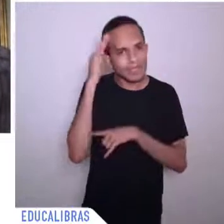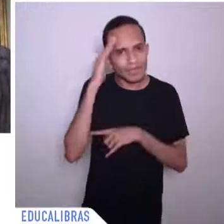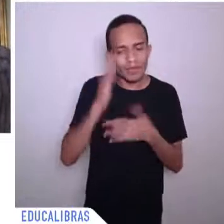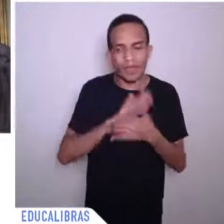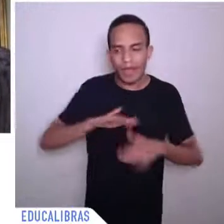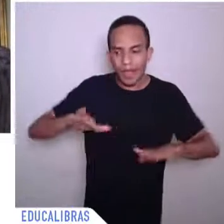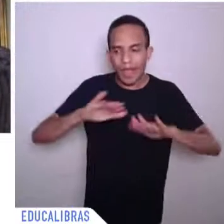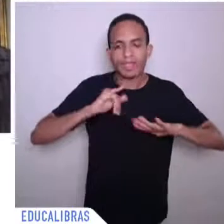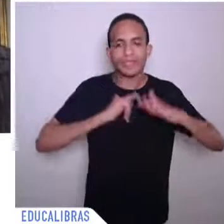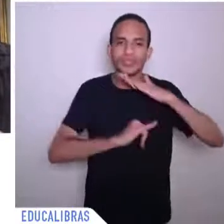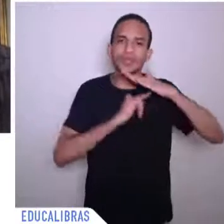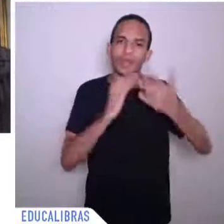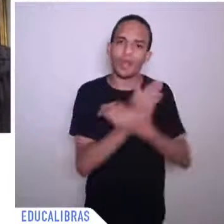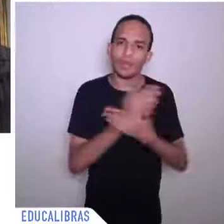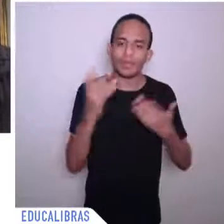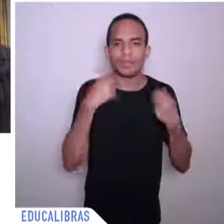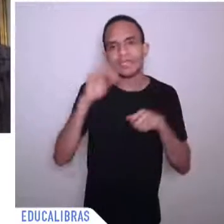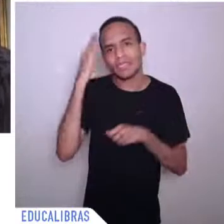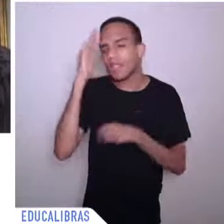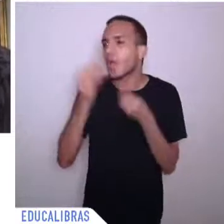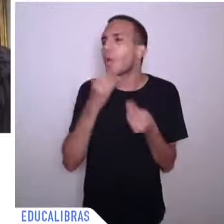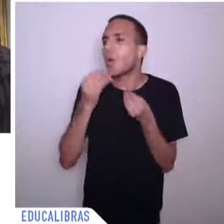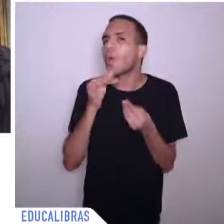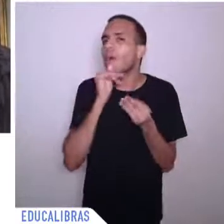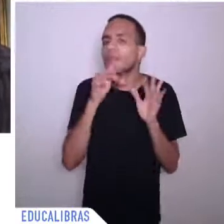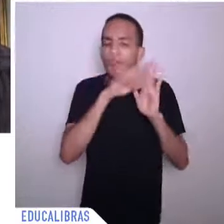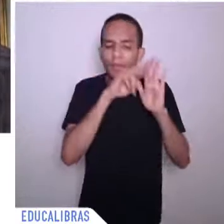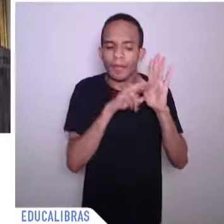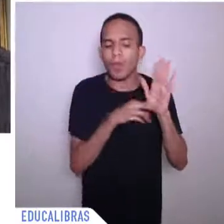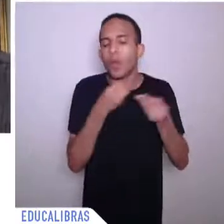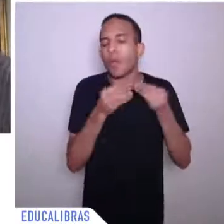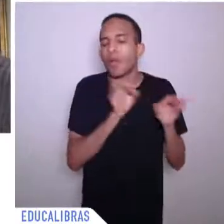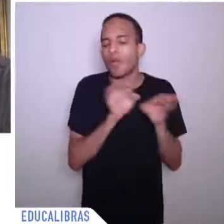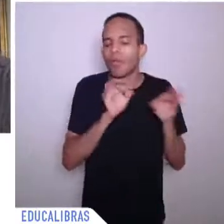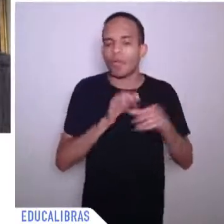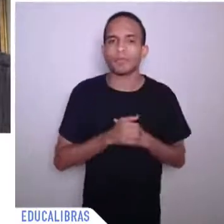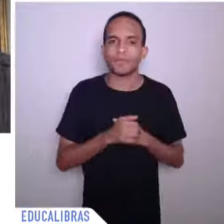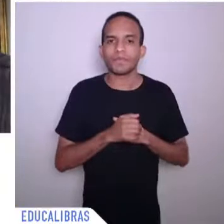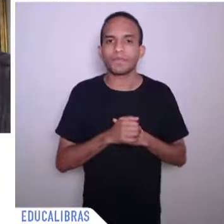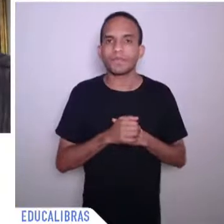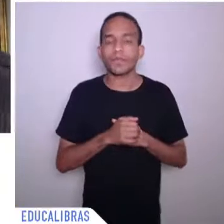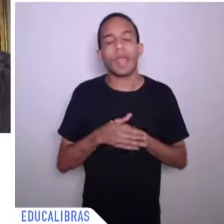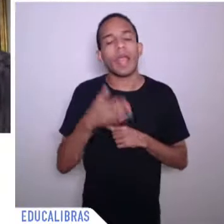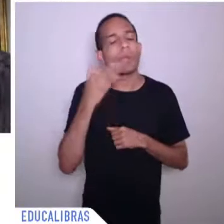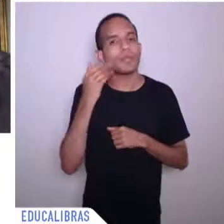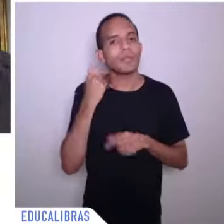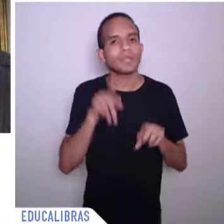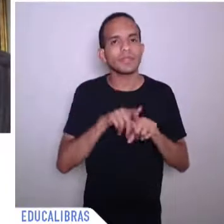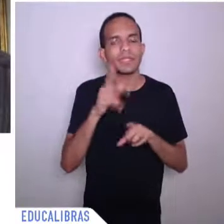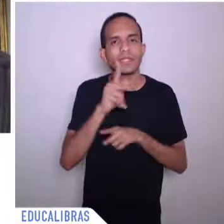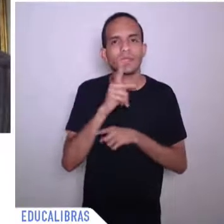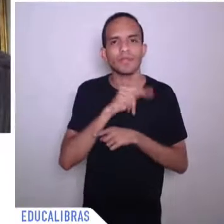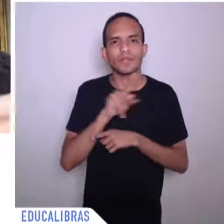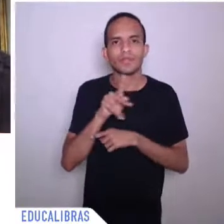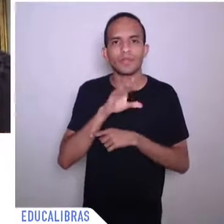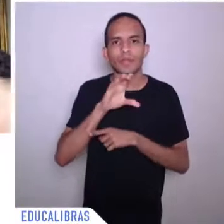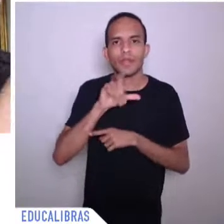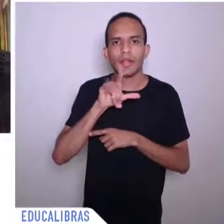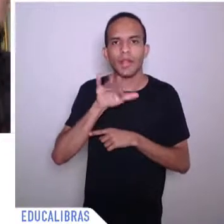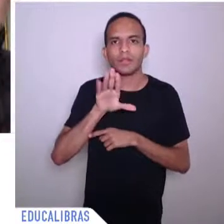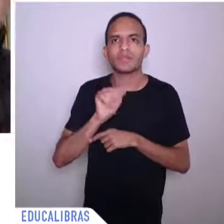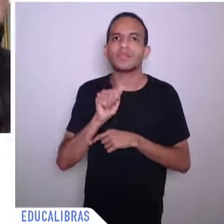of regulation. We need to understand how all of this work, and